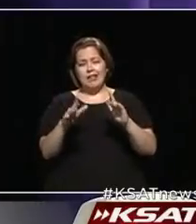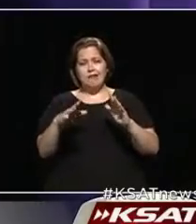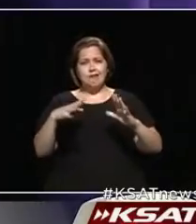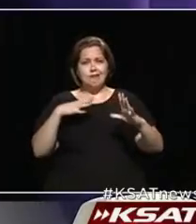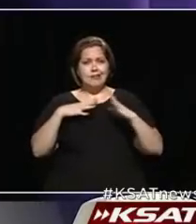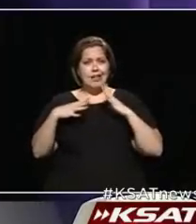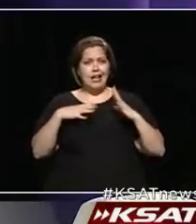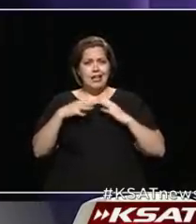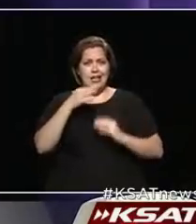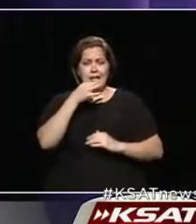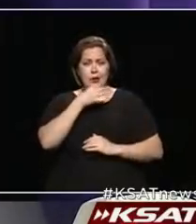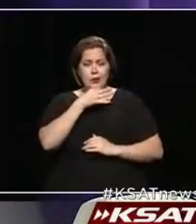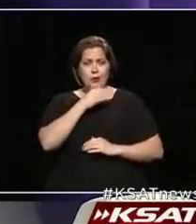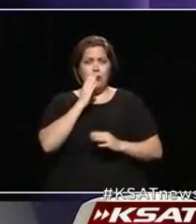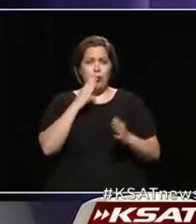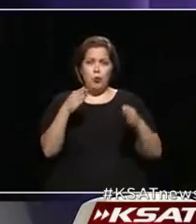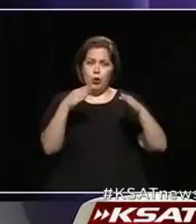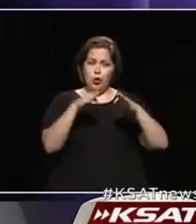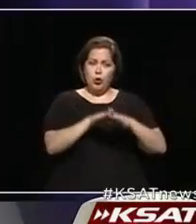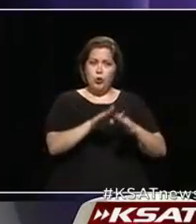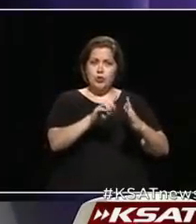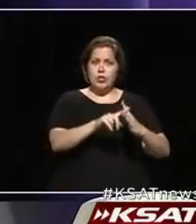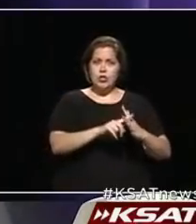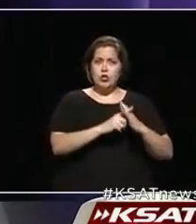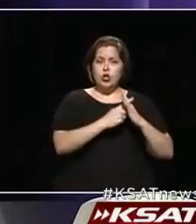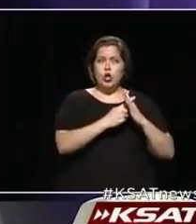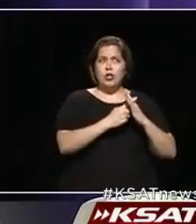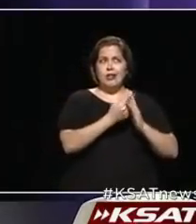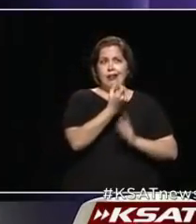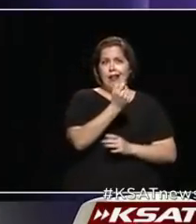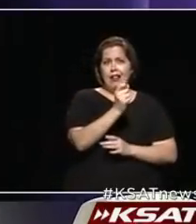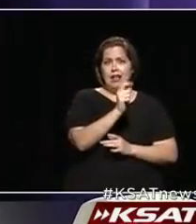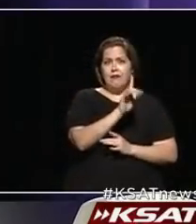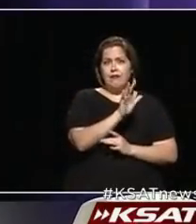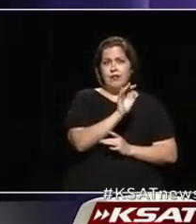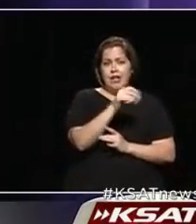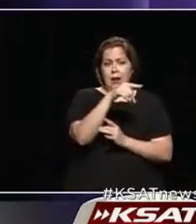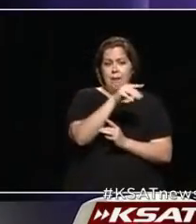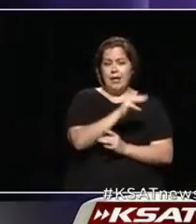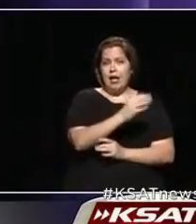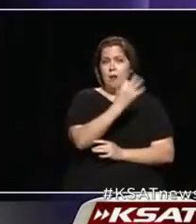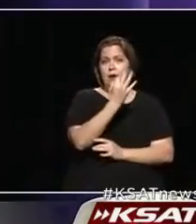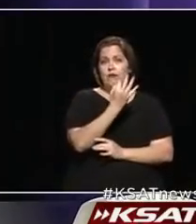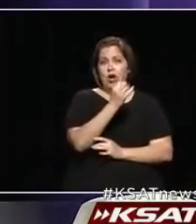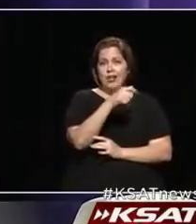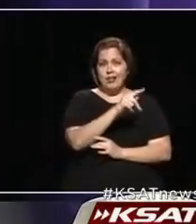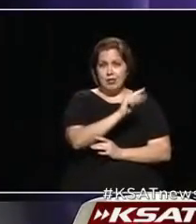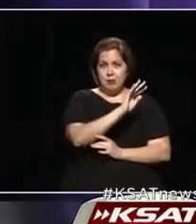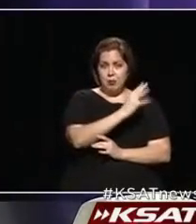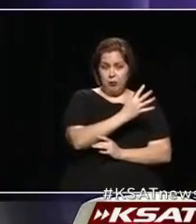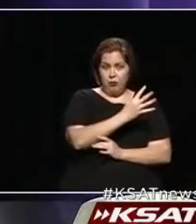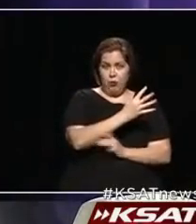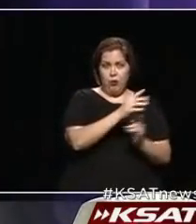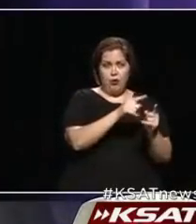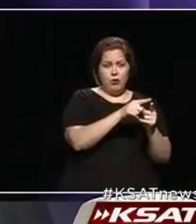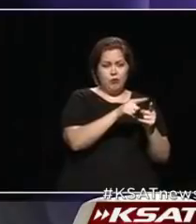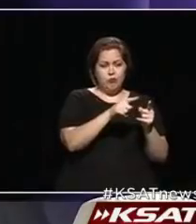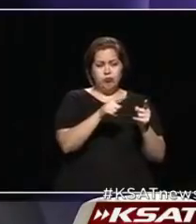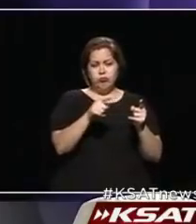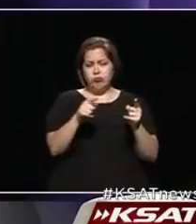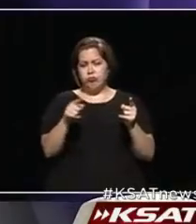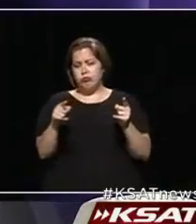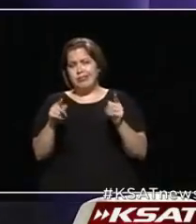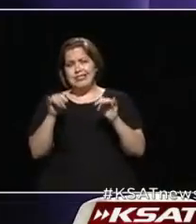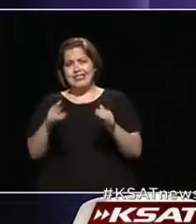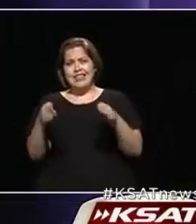holiday. We'll close it on 11:59 p.m. on Friday, September the 4th, and it'll be